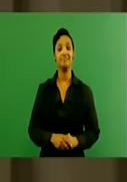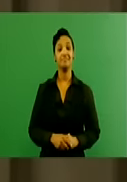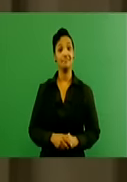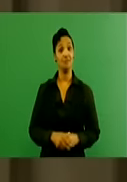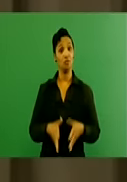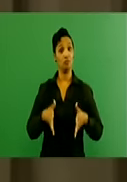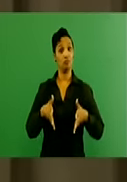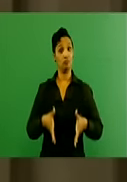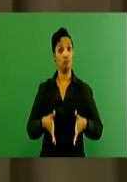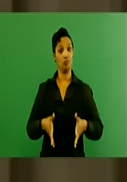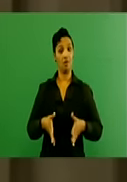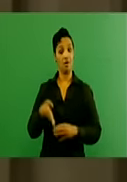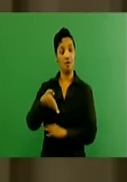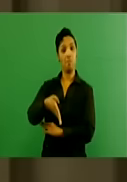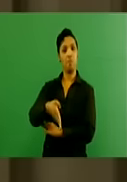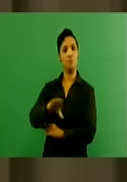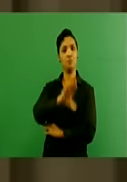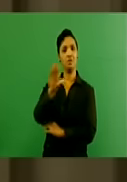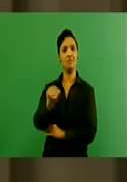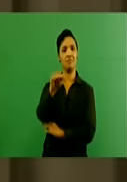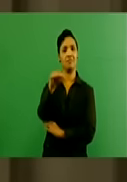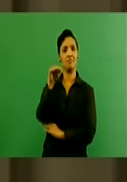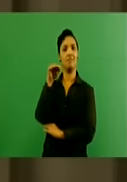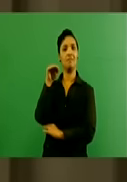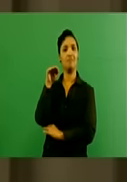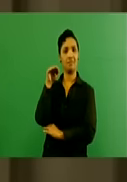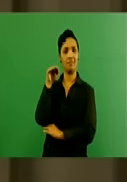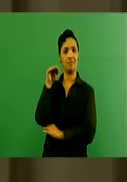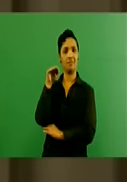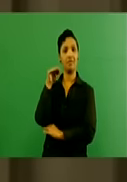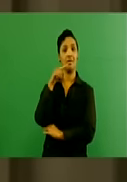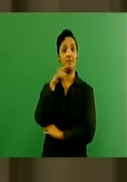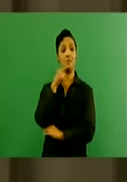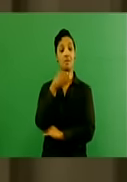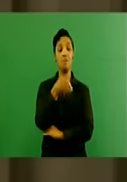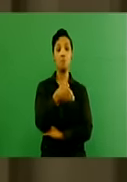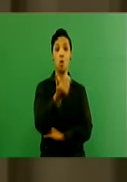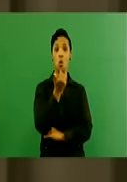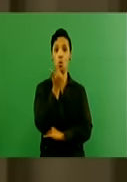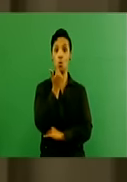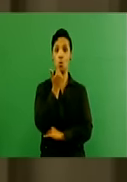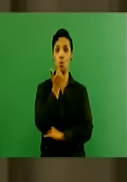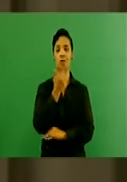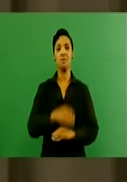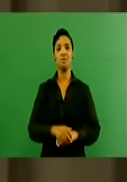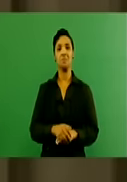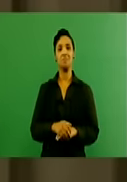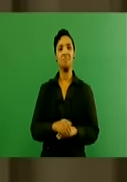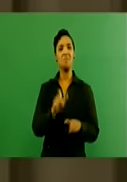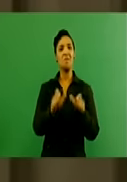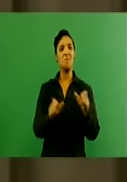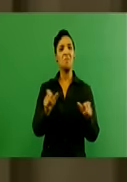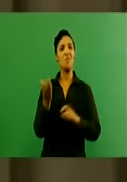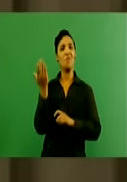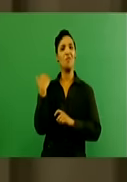Today we are also joined in this press conference by the winners of the MPC